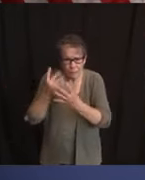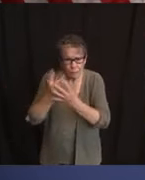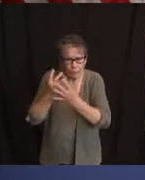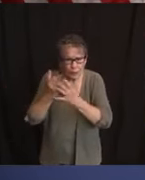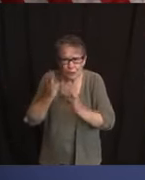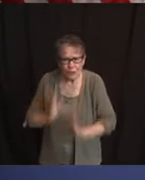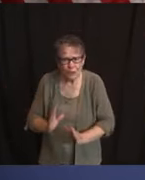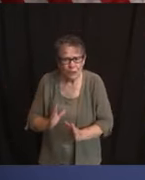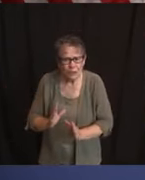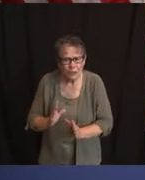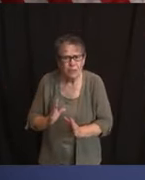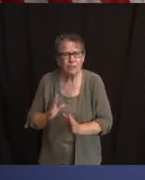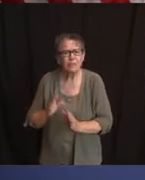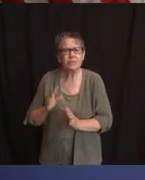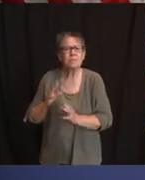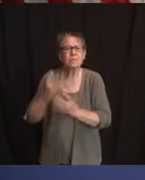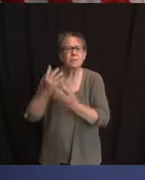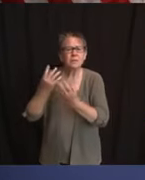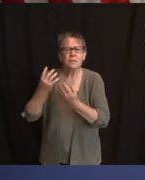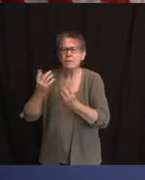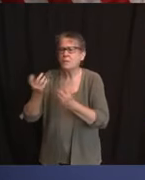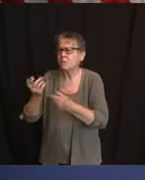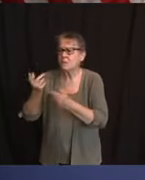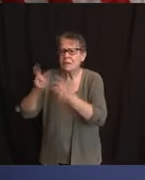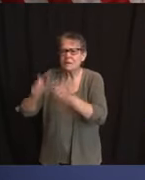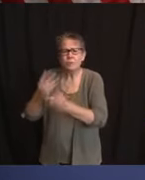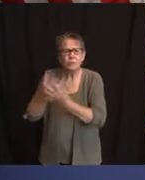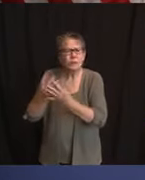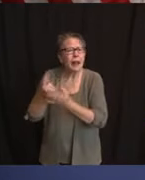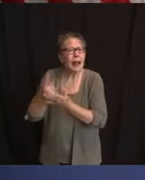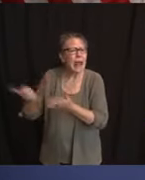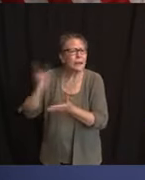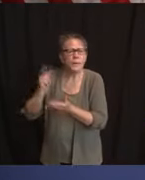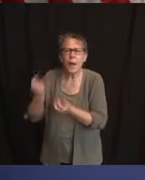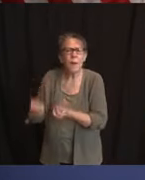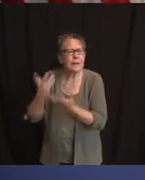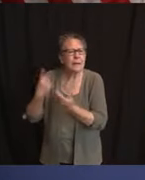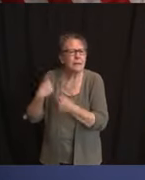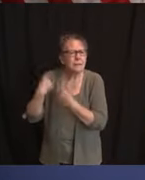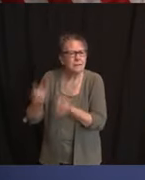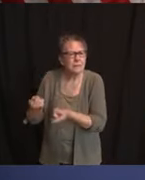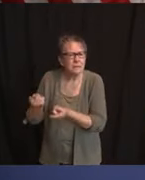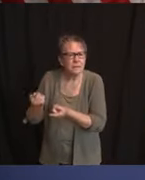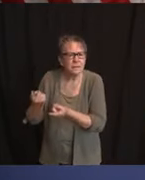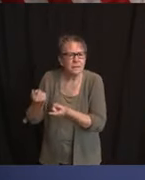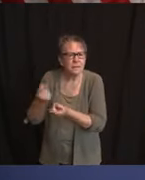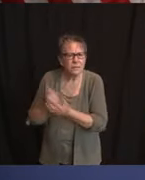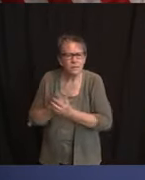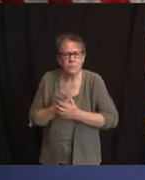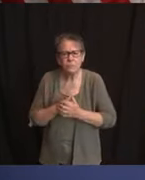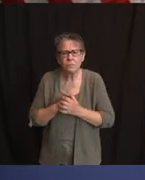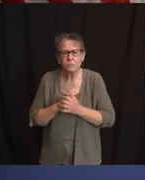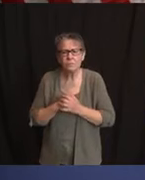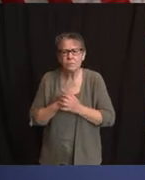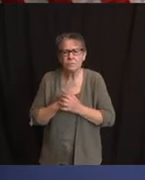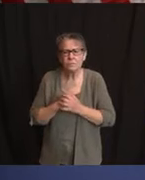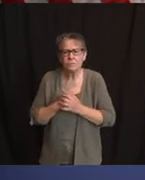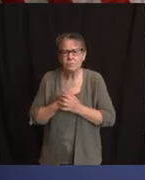testing everyone in the state's prison system. And real quick, Governor, just curious if you could explain why you pulled both NJ Transit Board nominees late last